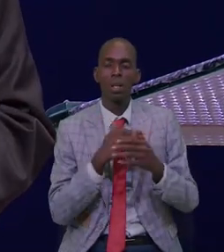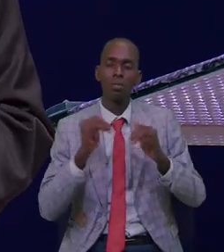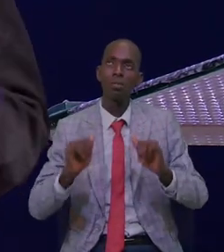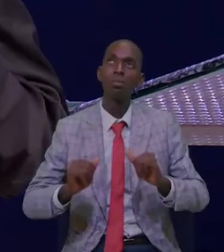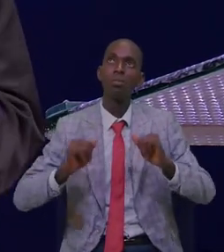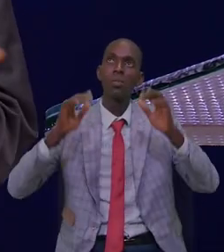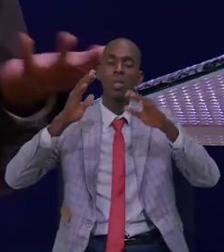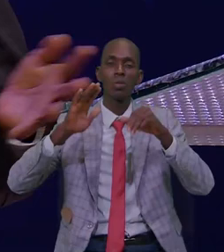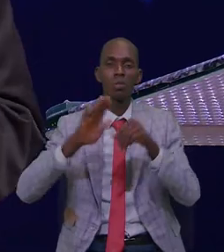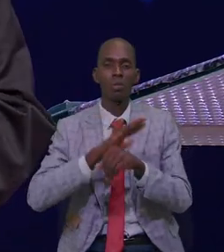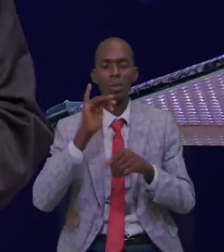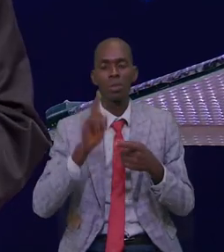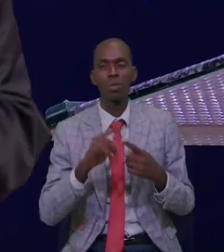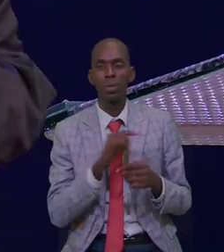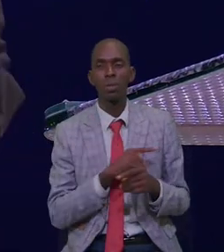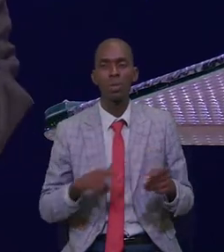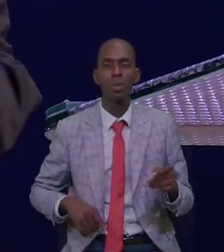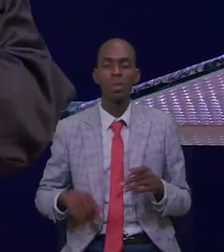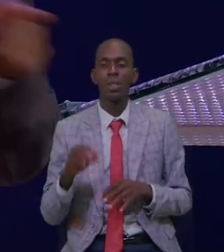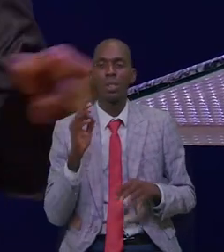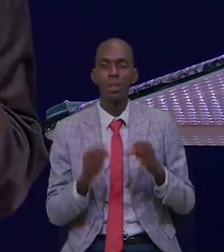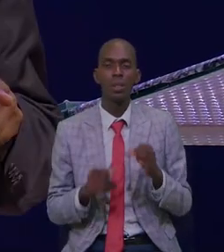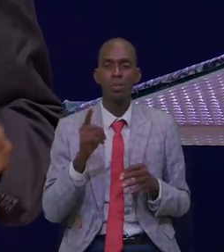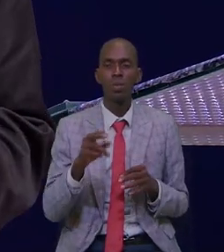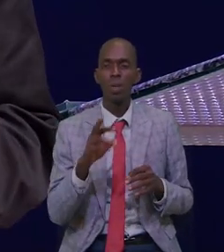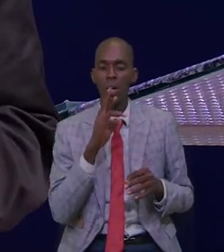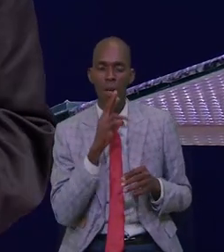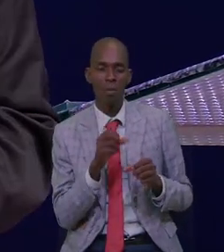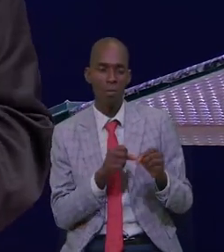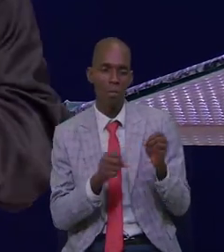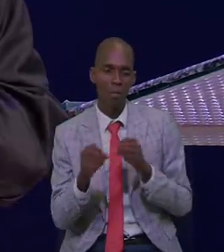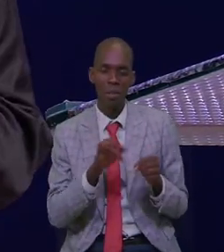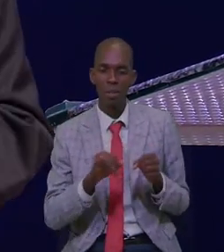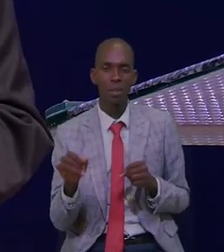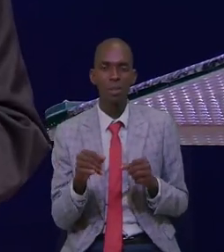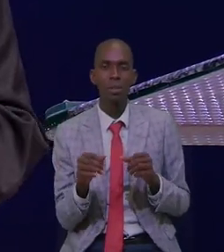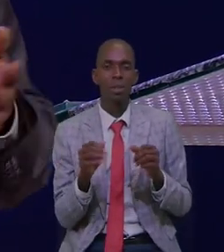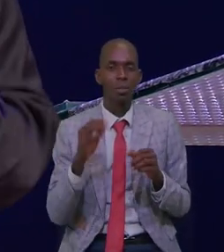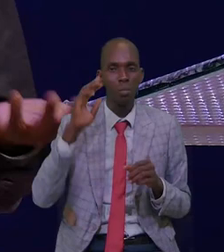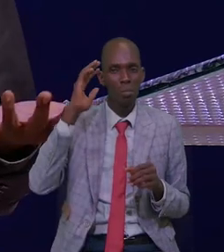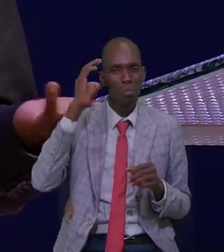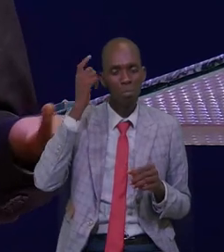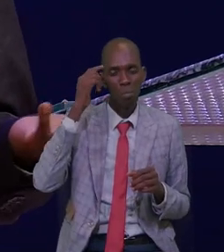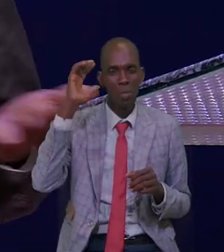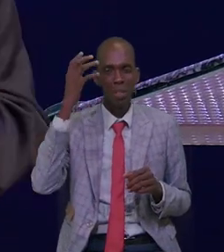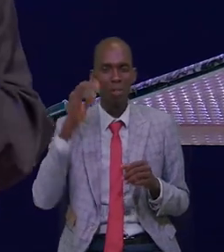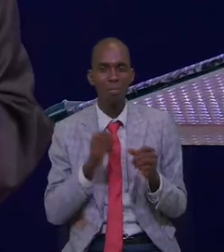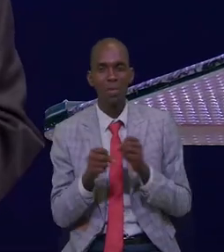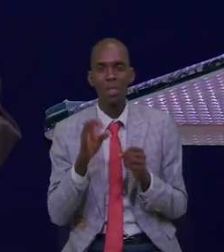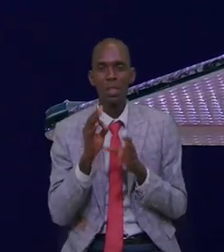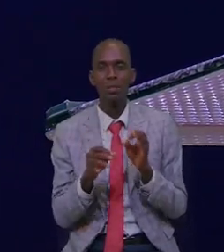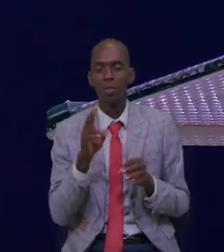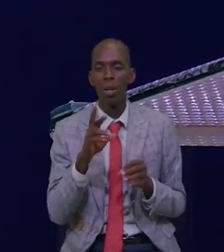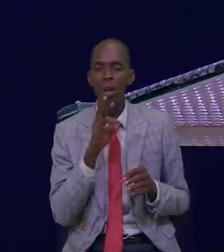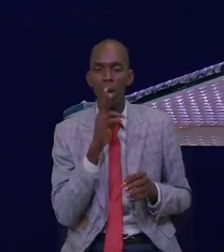there, if you are bearing grudges there, if you are fighting, psychological fighting over there, if you are violent